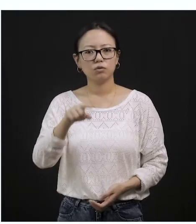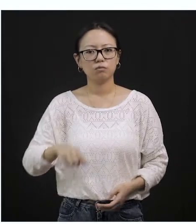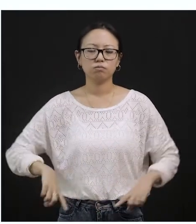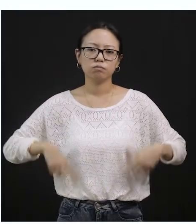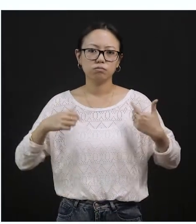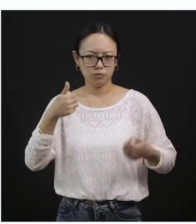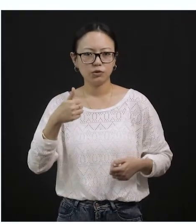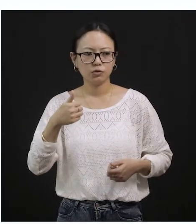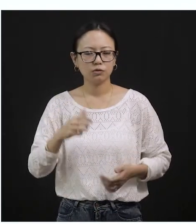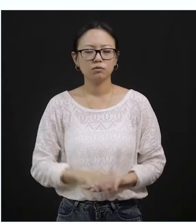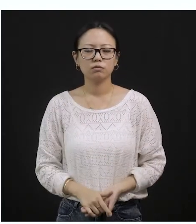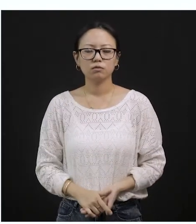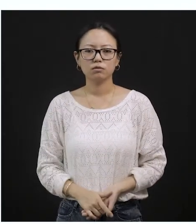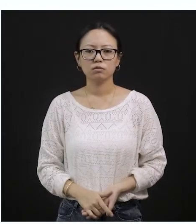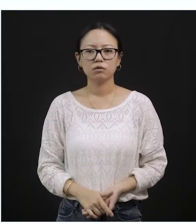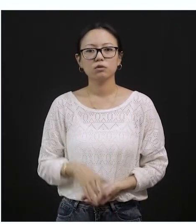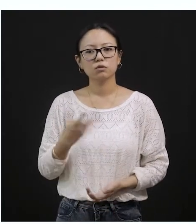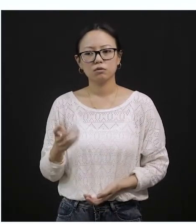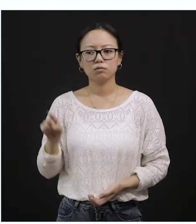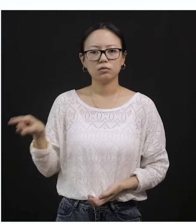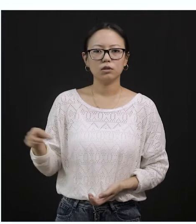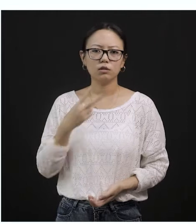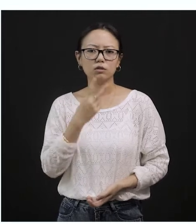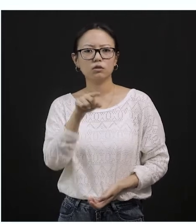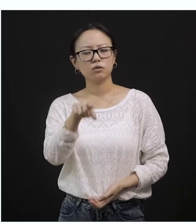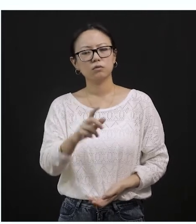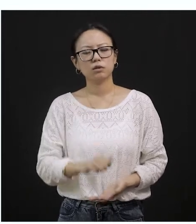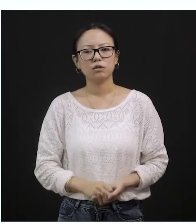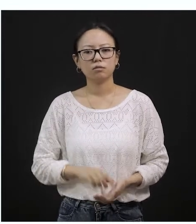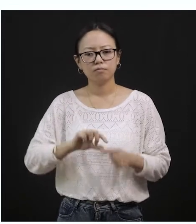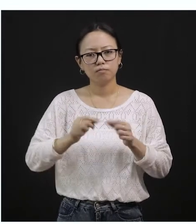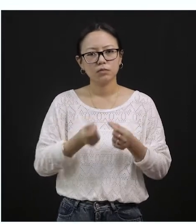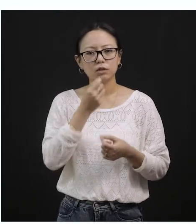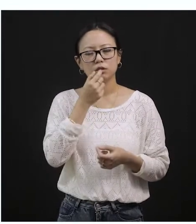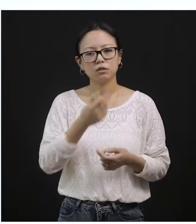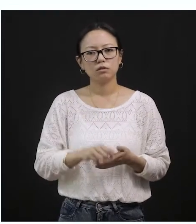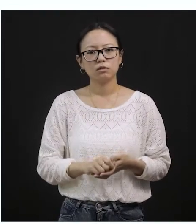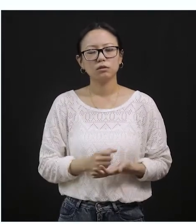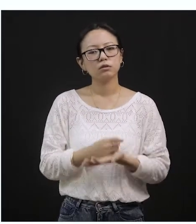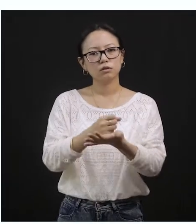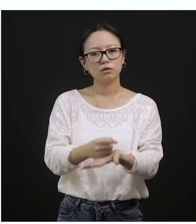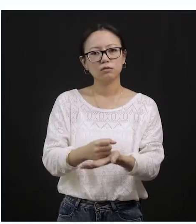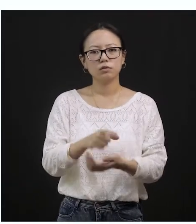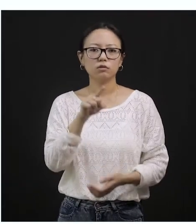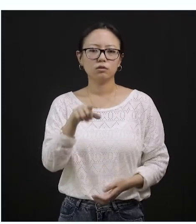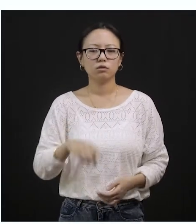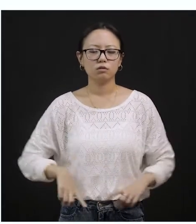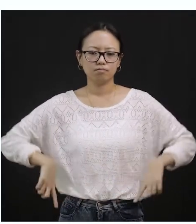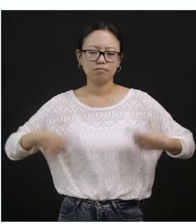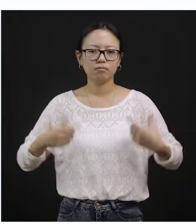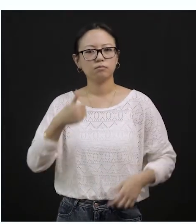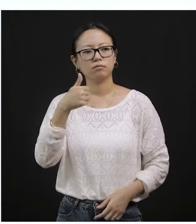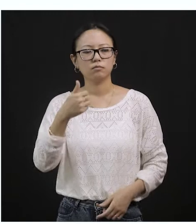pain and they used to prescribe us a medicine. All right? Okay, so that was all about the doctors. So